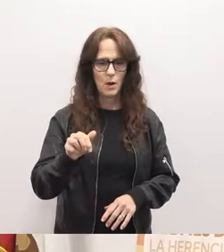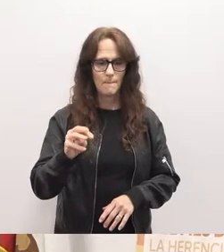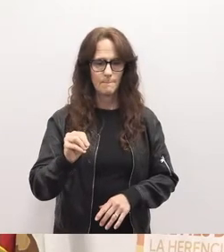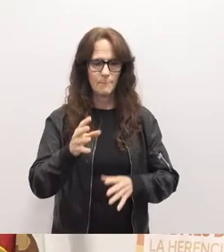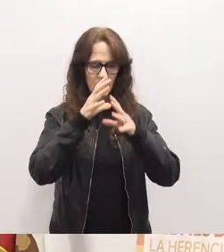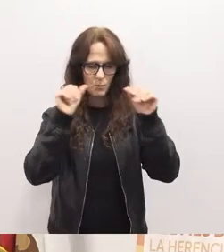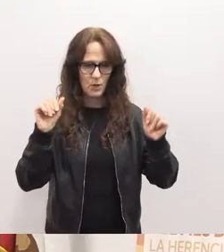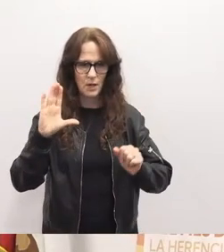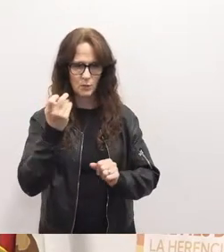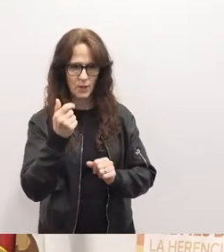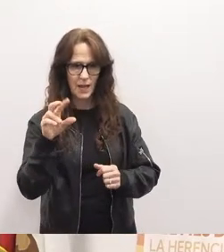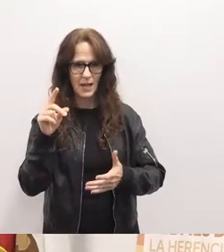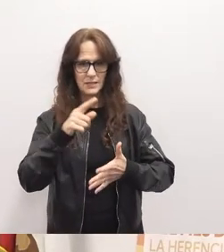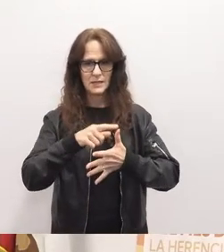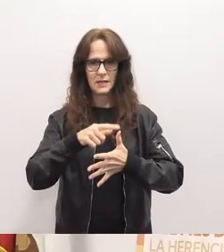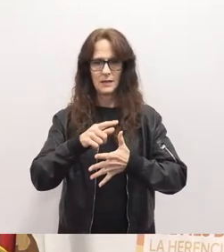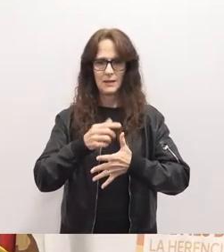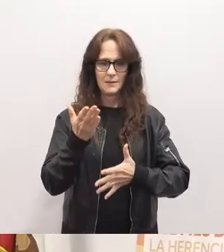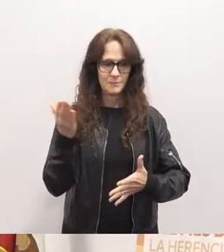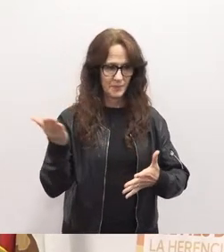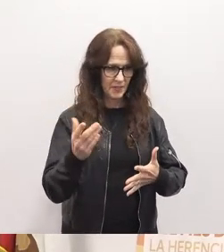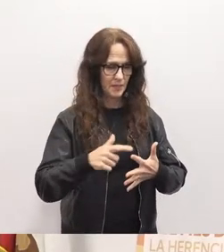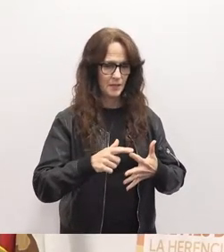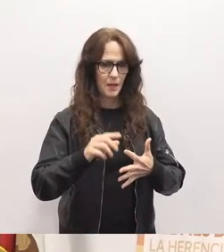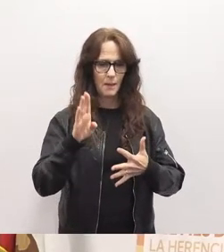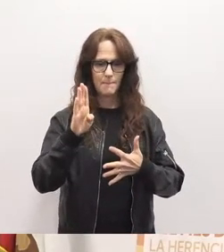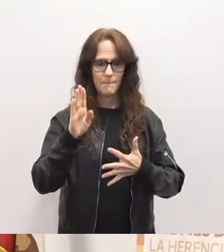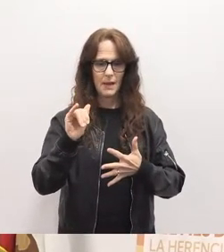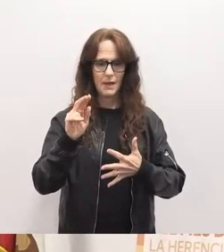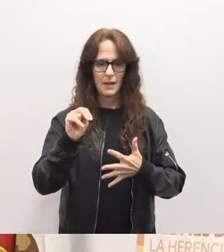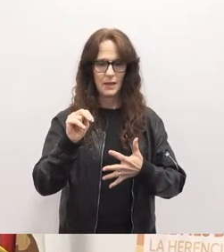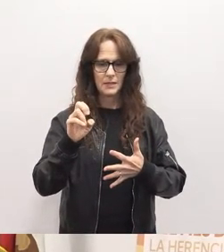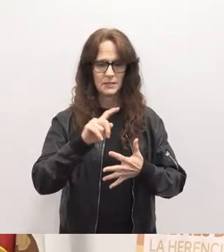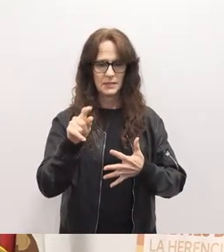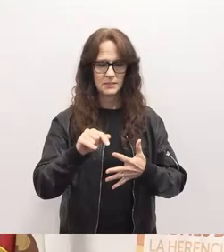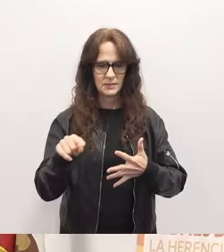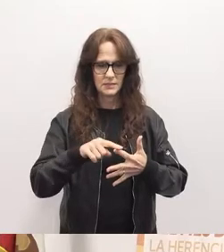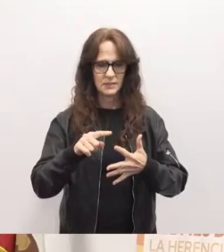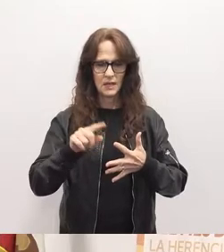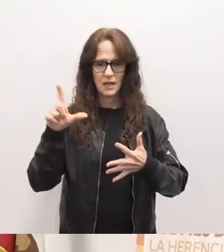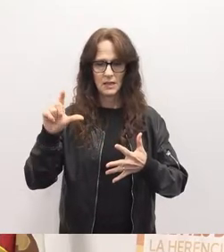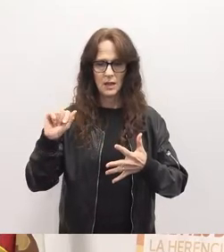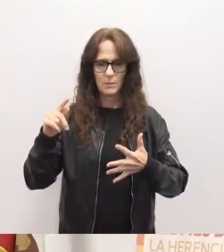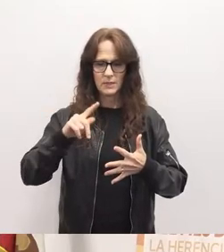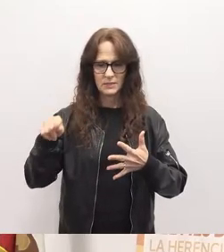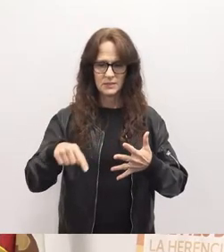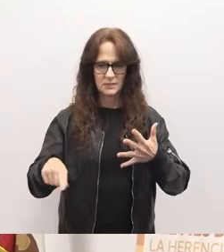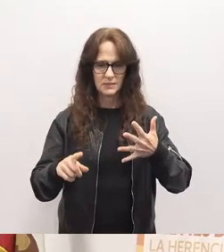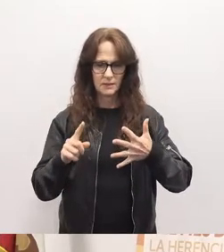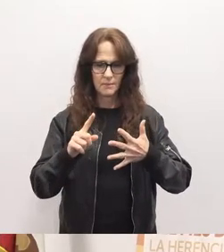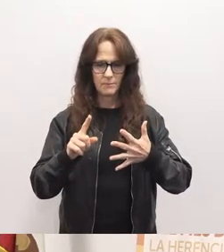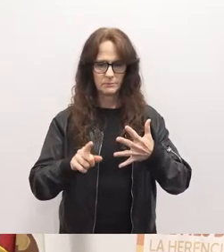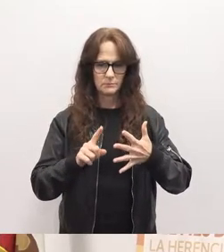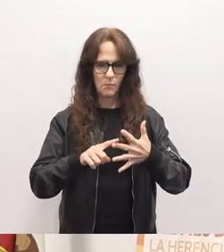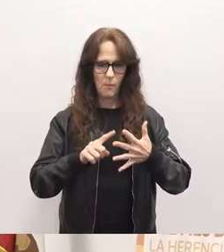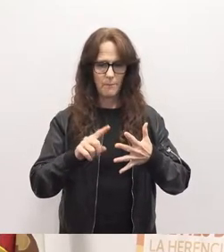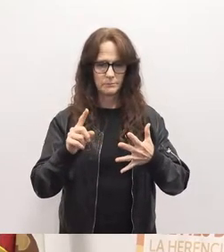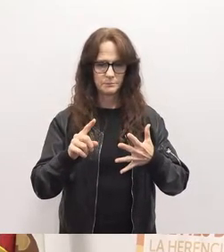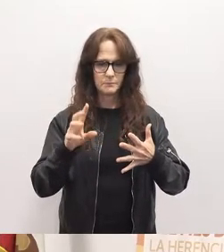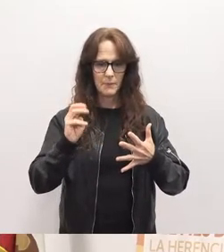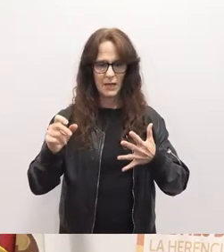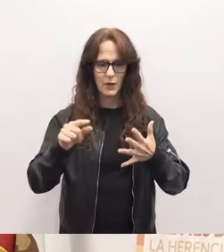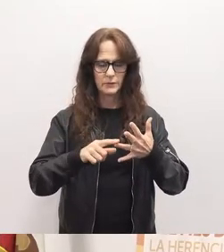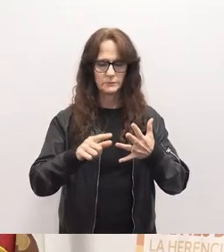President Craighead? Here. Member Benitez? Here. Member Lopez? Present. Member Miller?